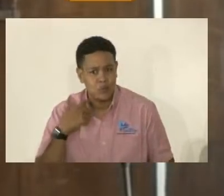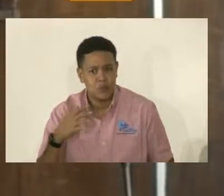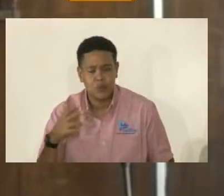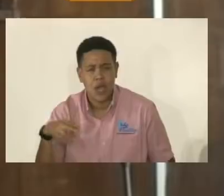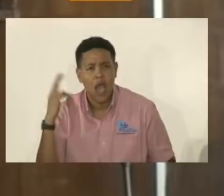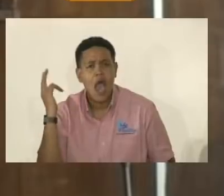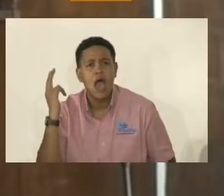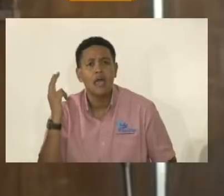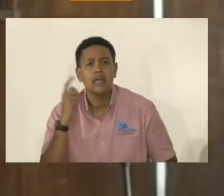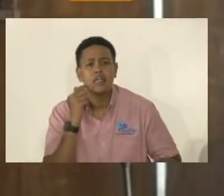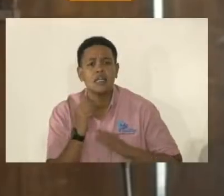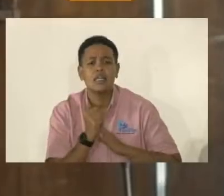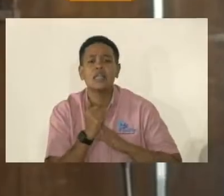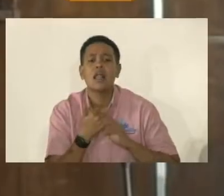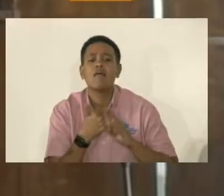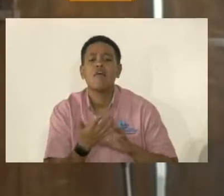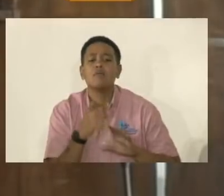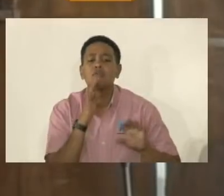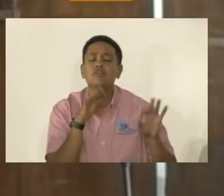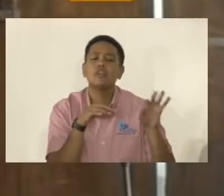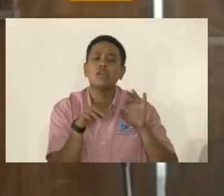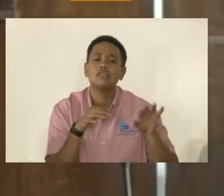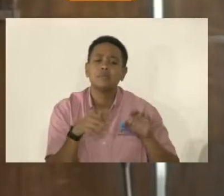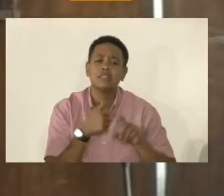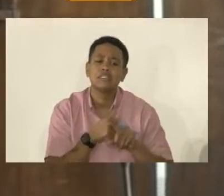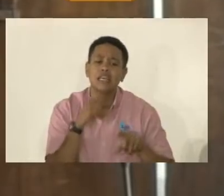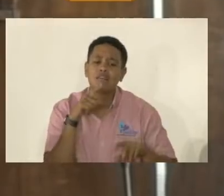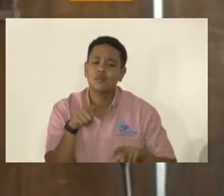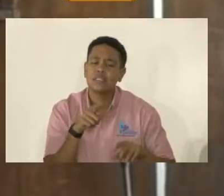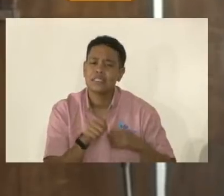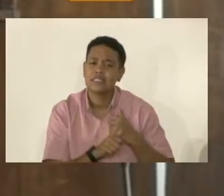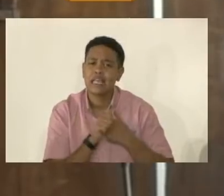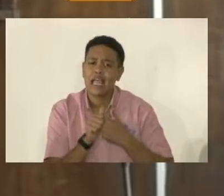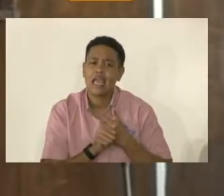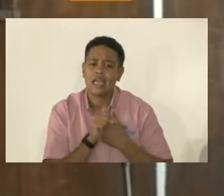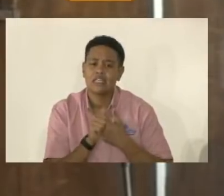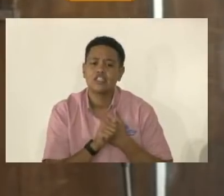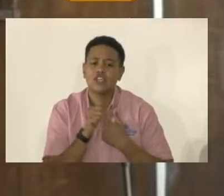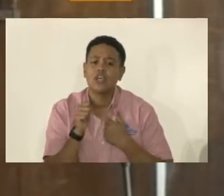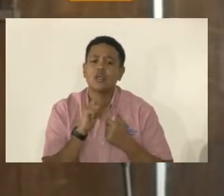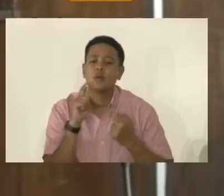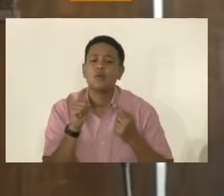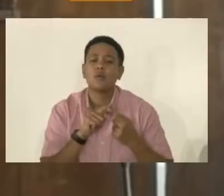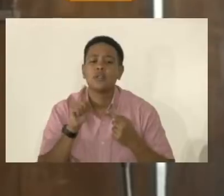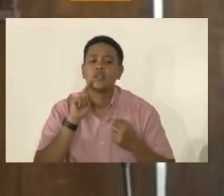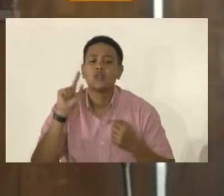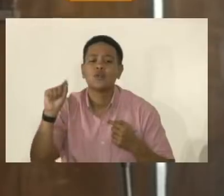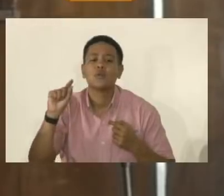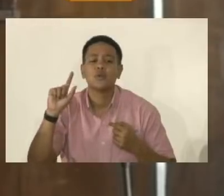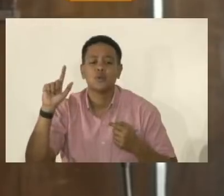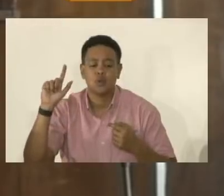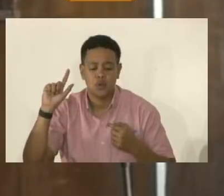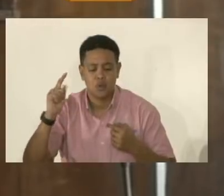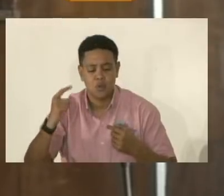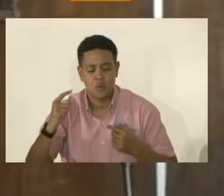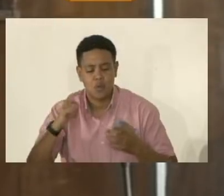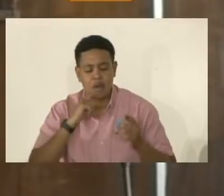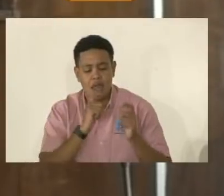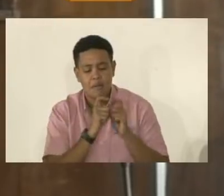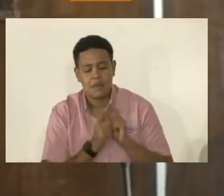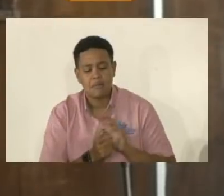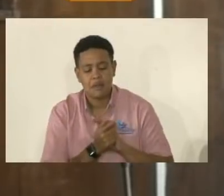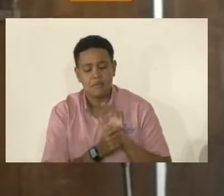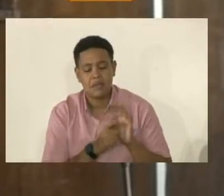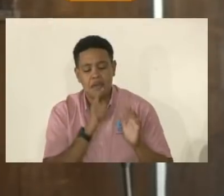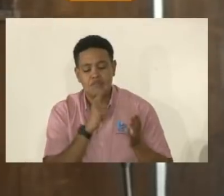The leader of the opposition pointed to this danger when the 2021 amendment bill was